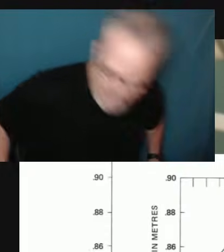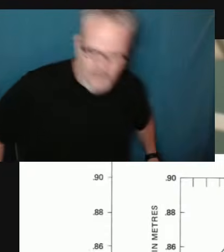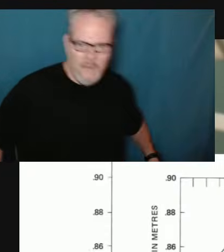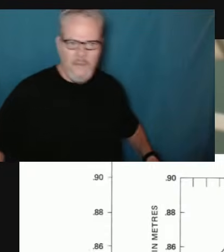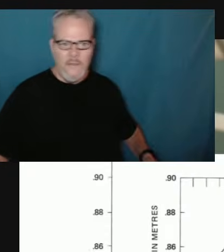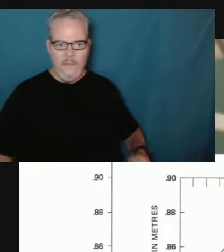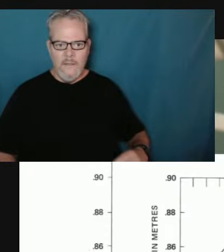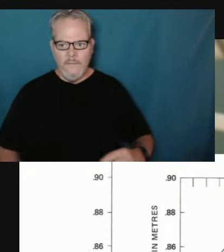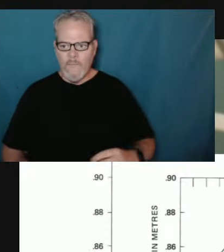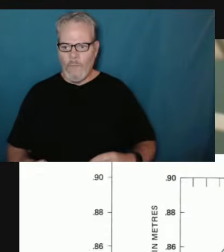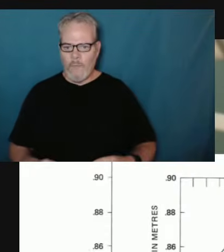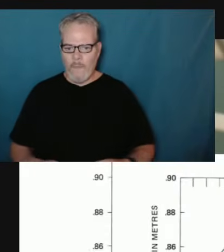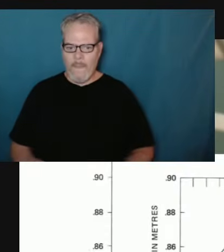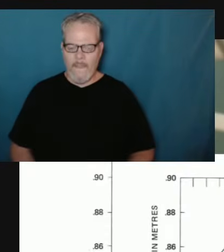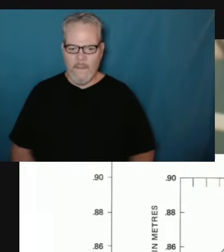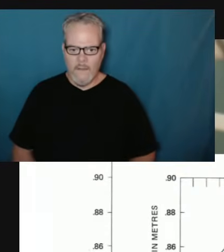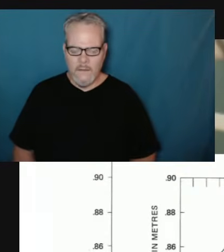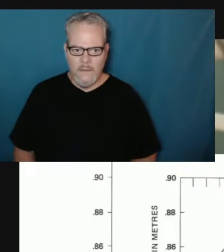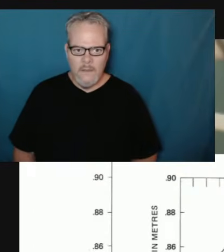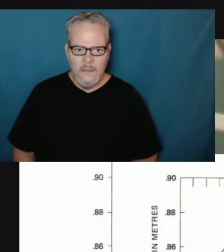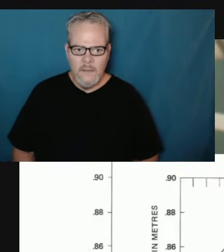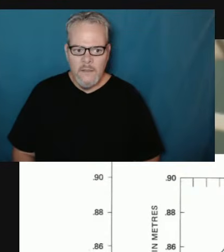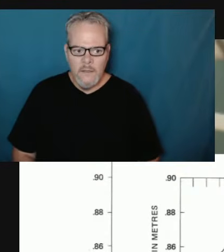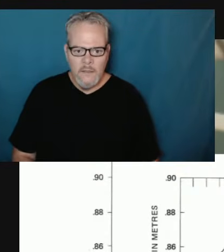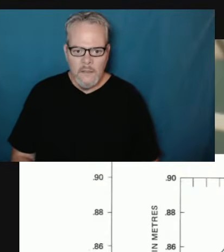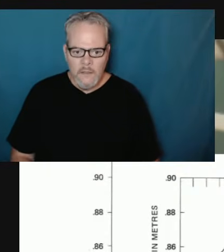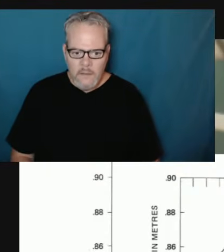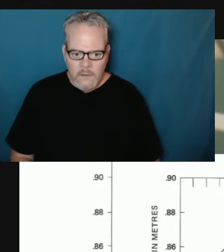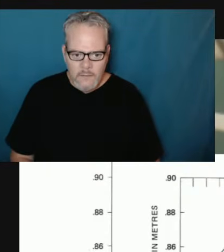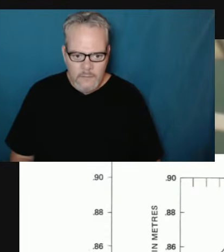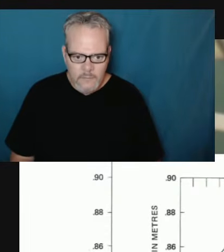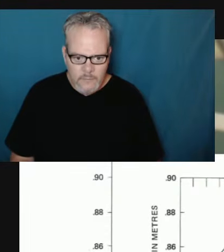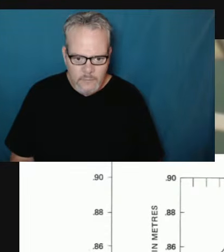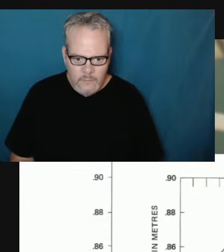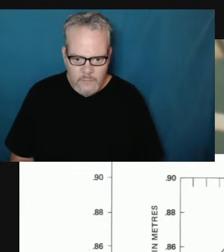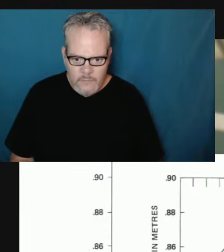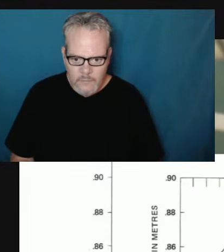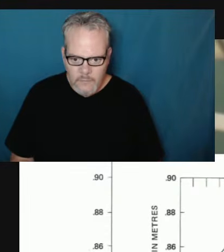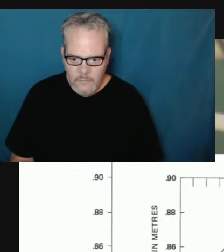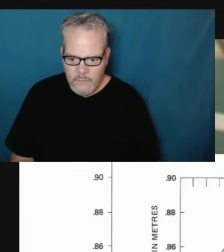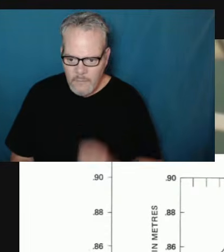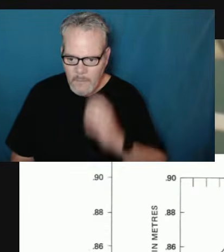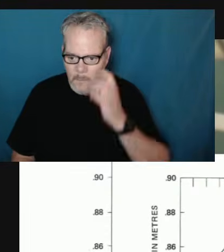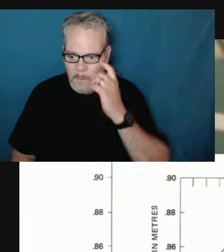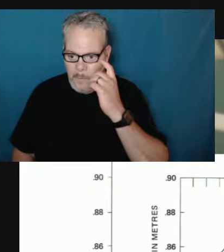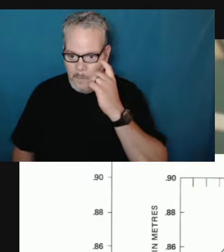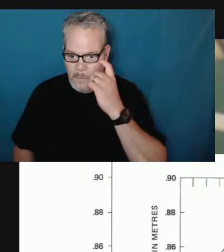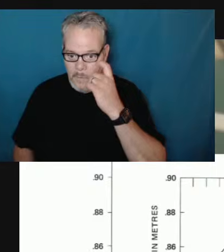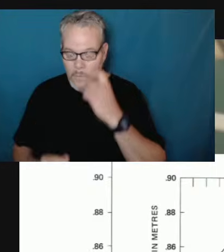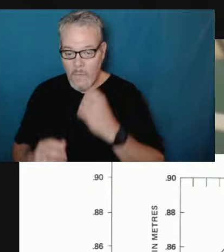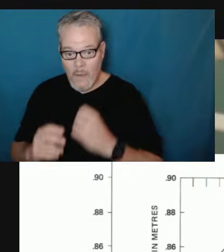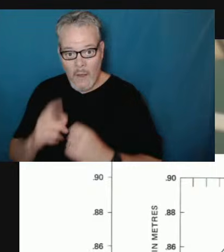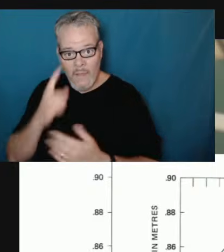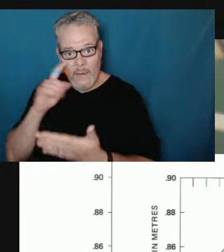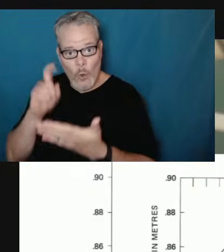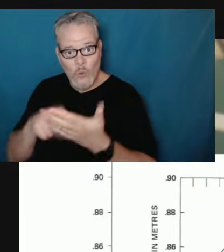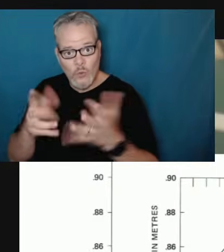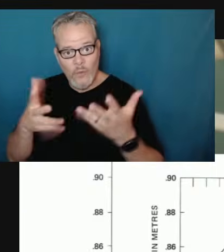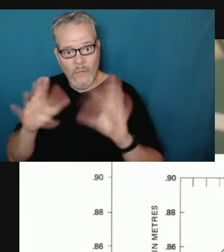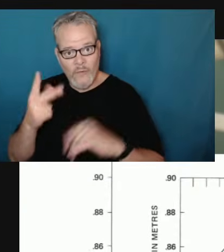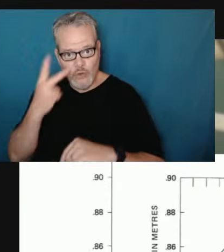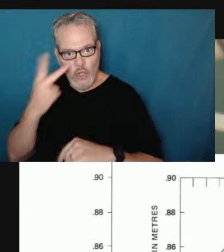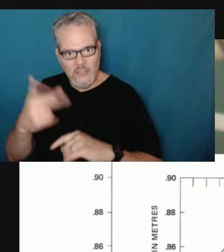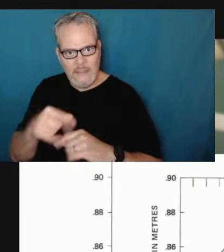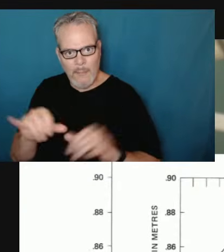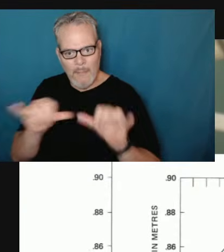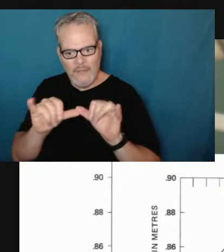Cindy was talking about magnitude 4s, and so being relatively small. But they noticed when there were magnitude 4s and they would go out and measure, they kind of